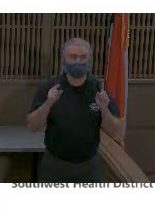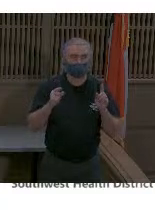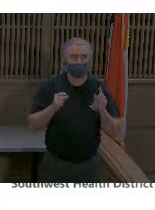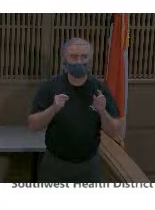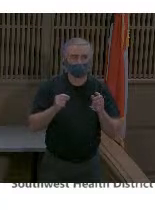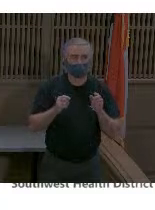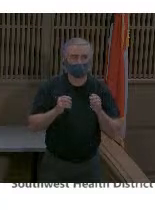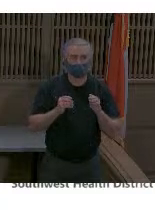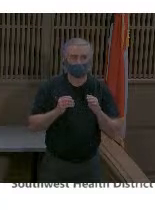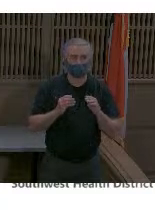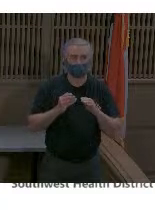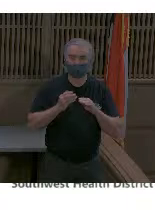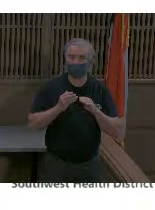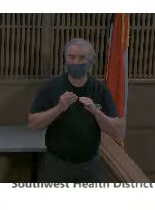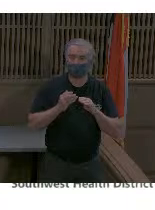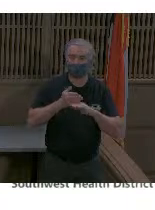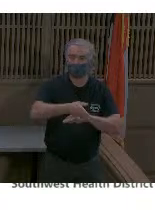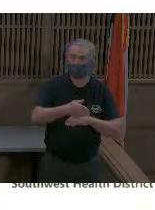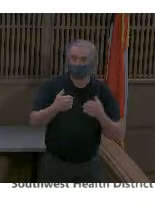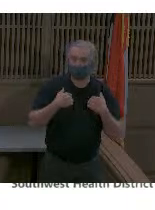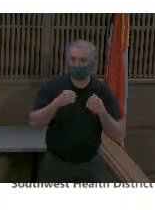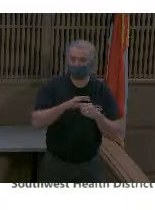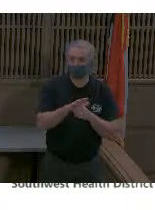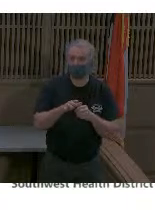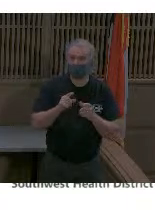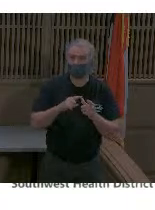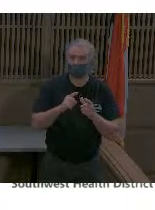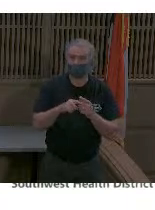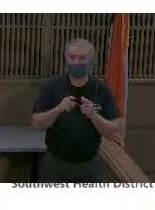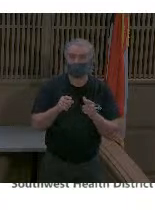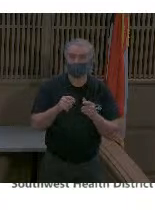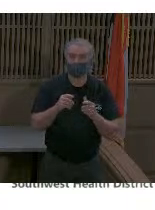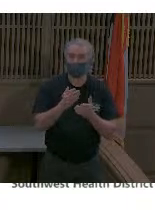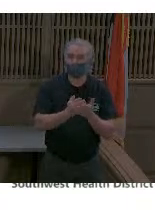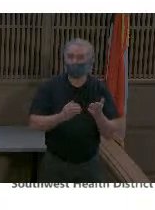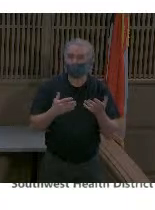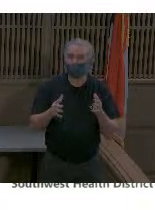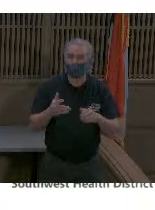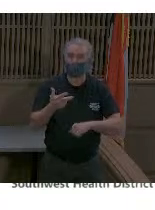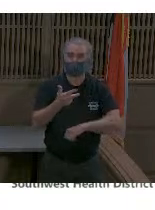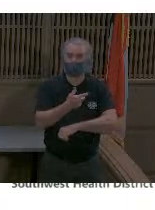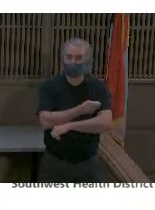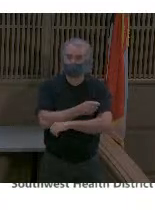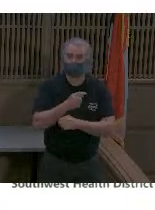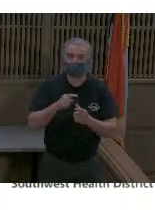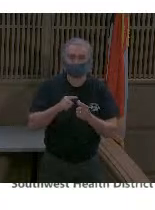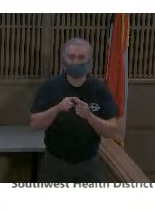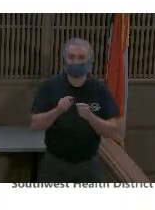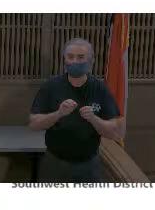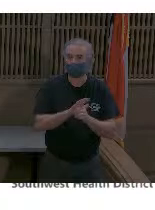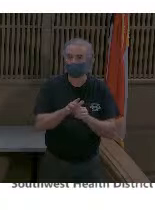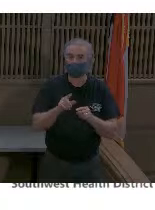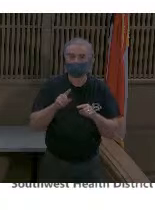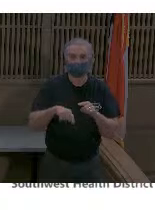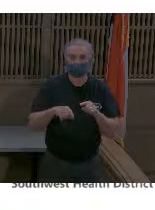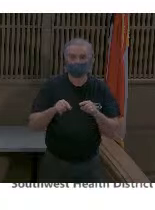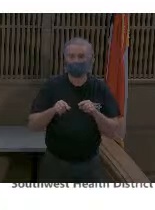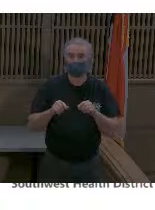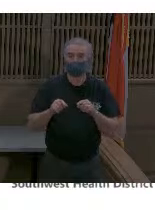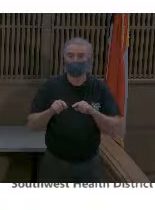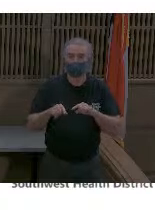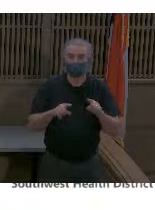immunized, the closer we get to herd immunity, and at that point, the virus simply won't have places to go. Once it's inside